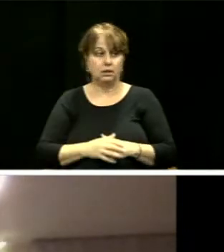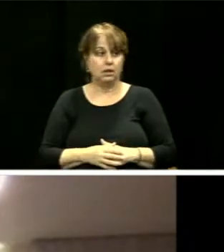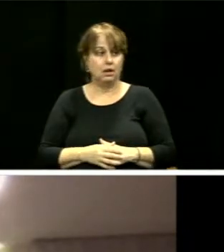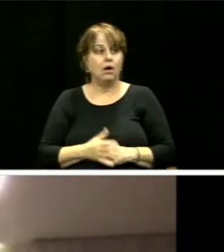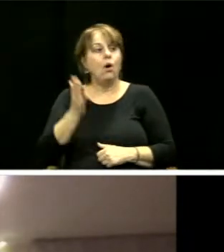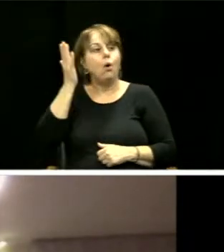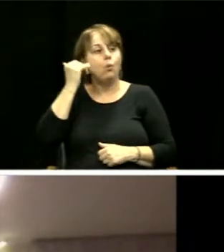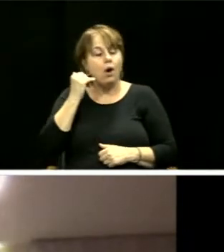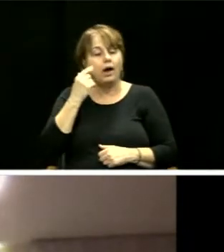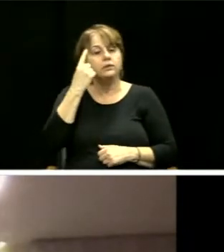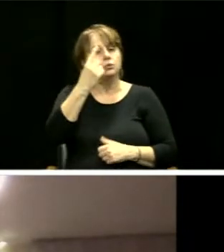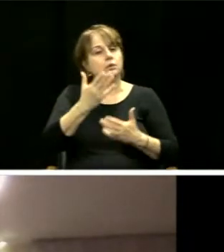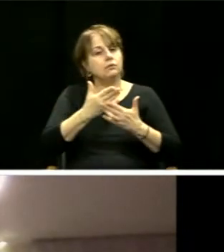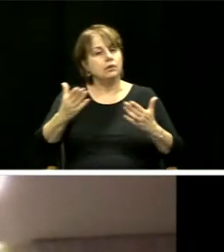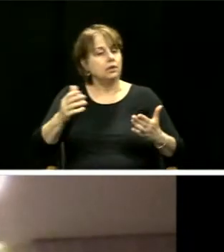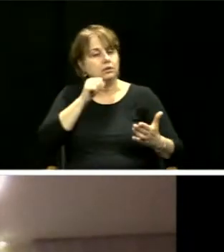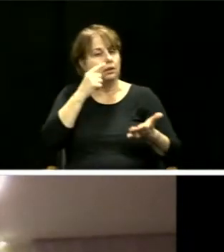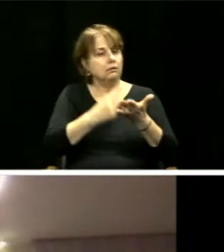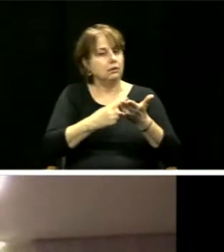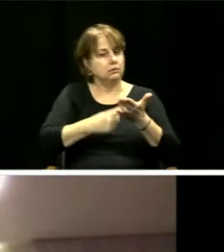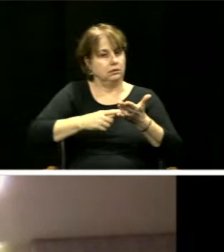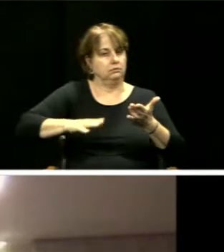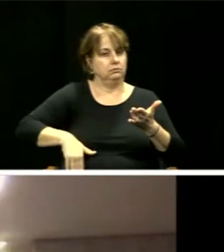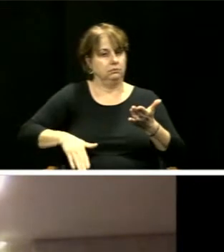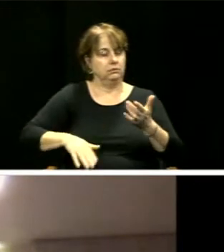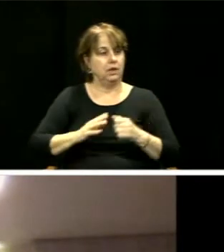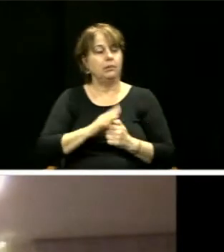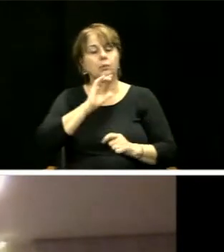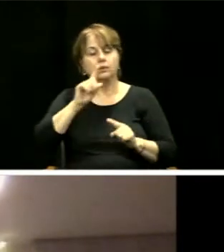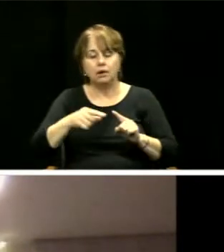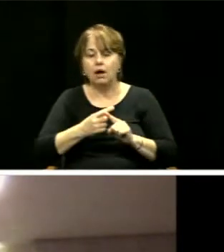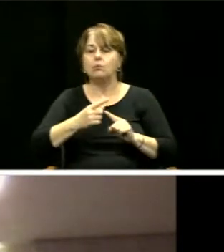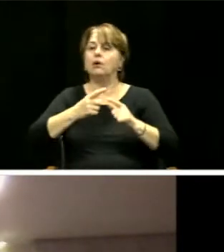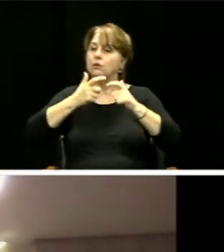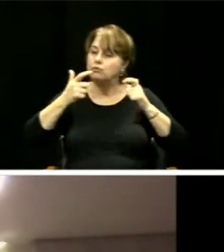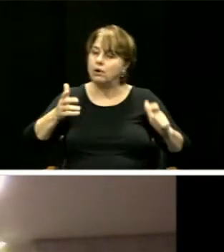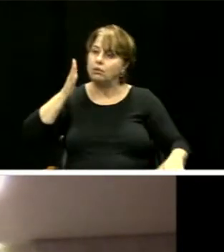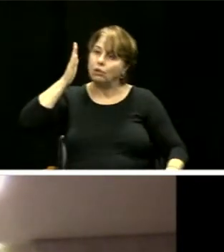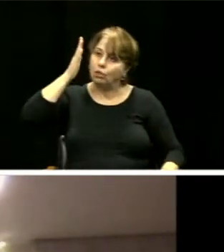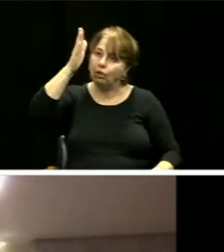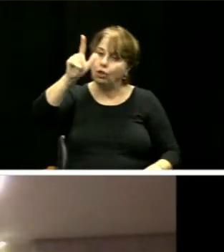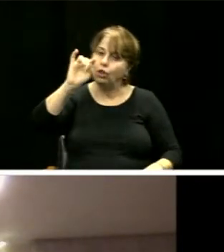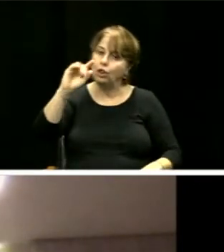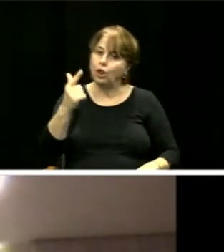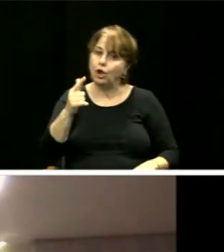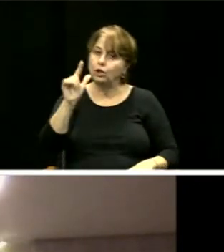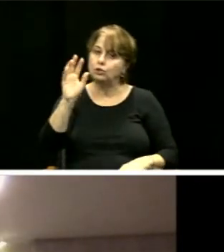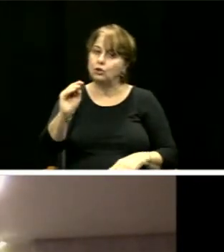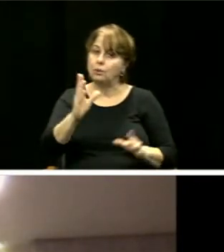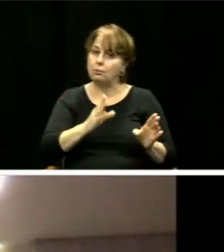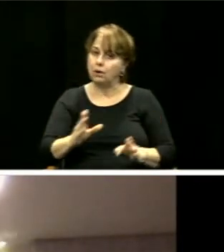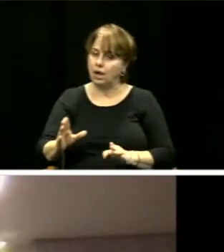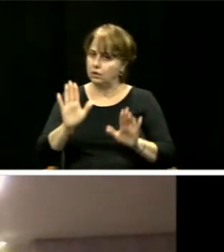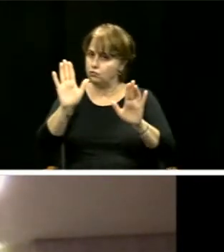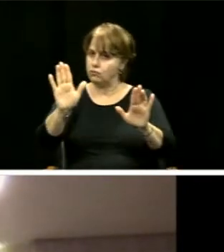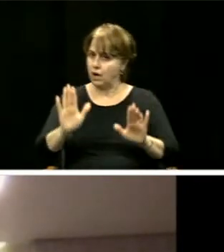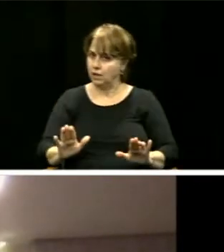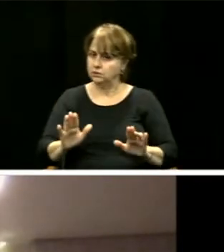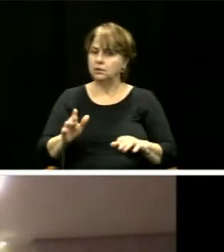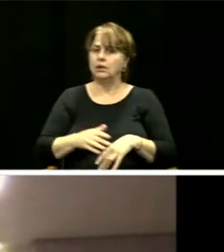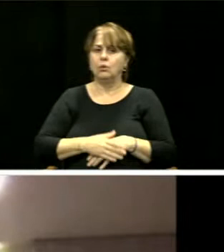one of the things that hasn't been discussed. And, we're talking about this great long-term plan, which is great. And the study so far, the presentation